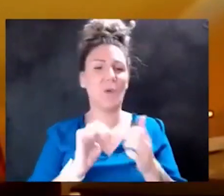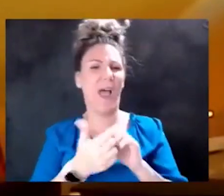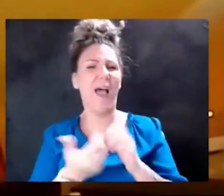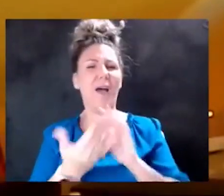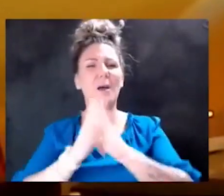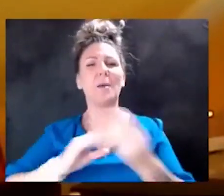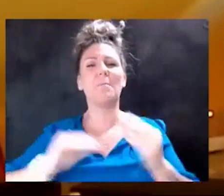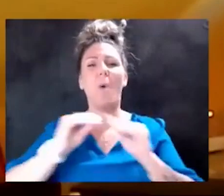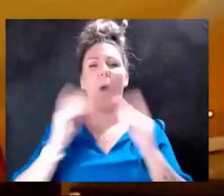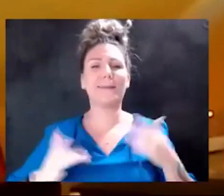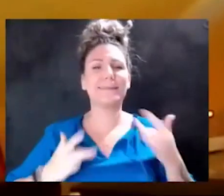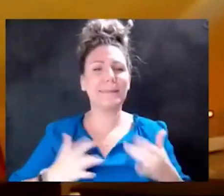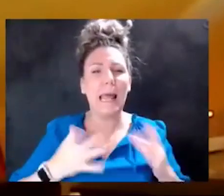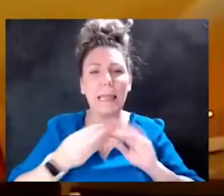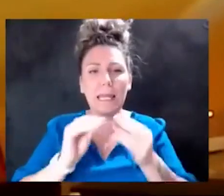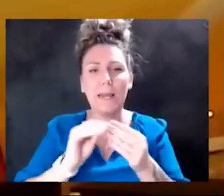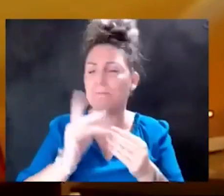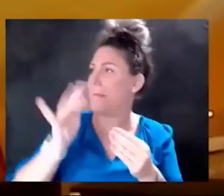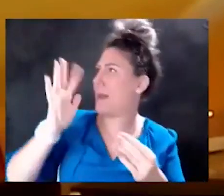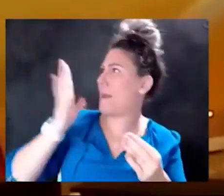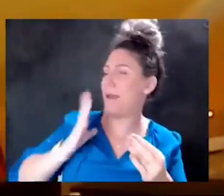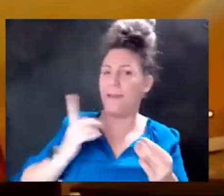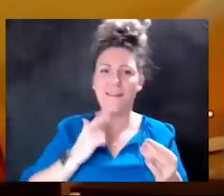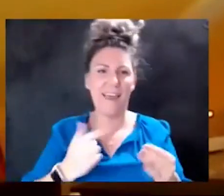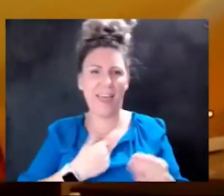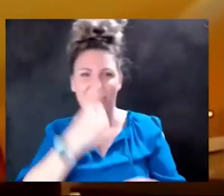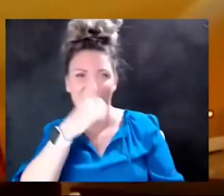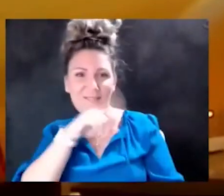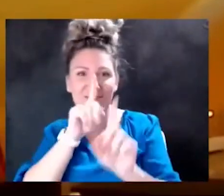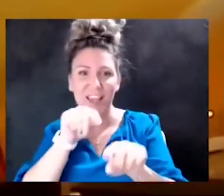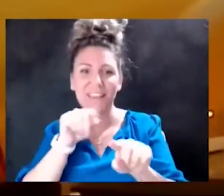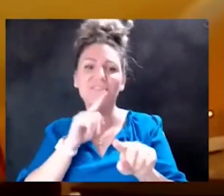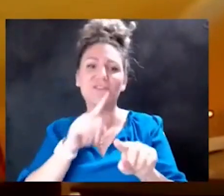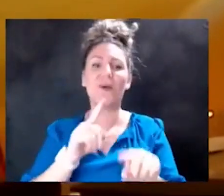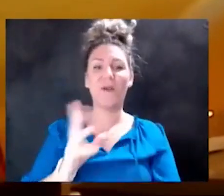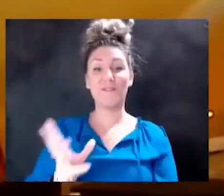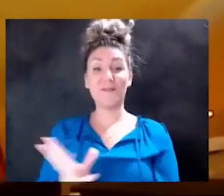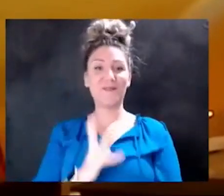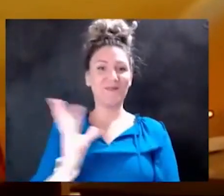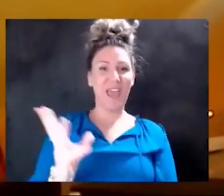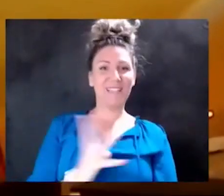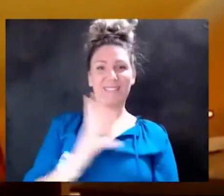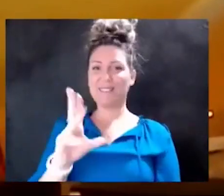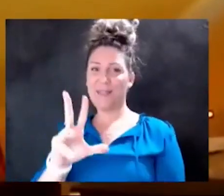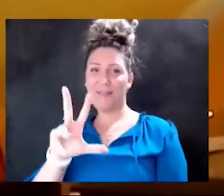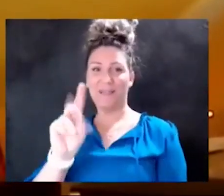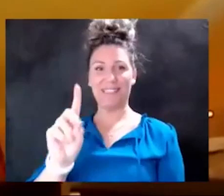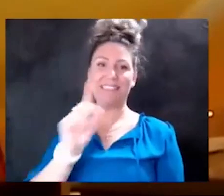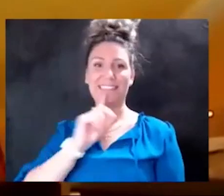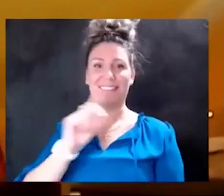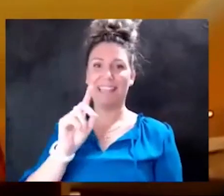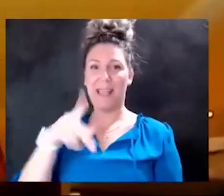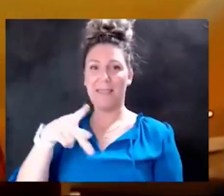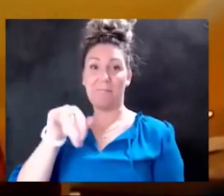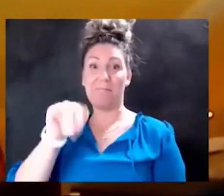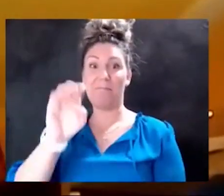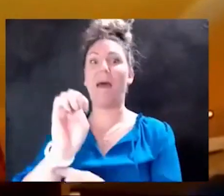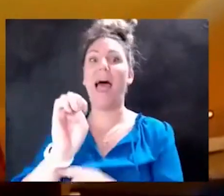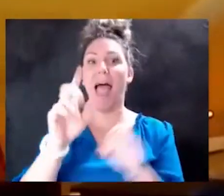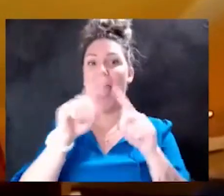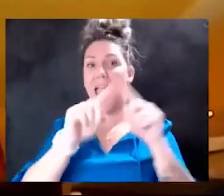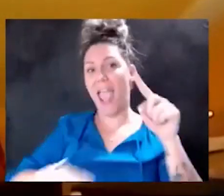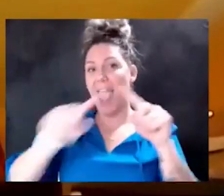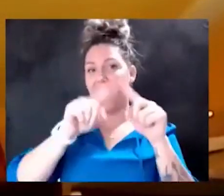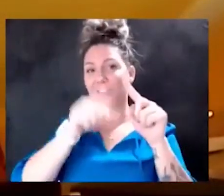people. And back in the day, I thought the answer was very fancy 3D pie charts, which did get